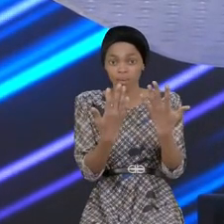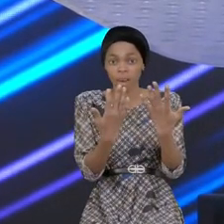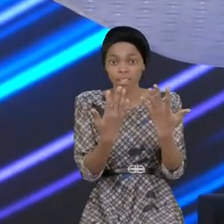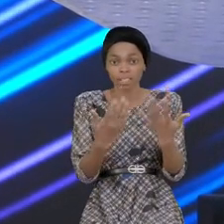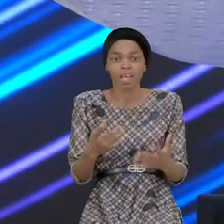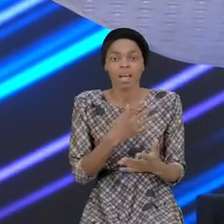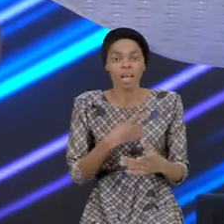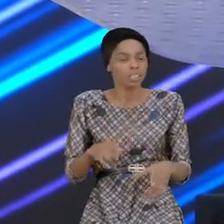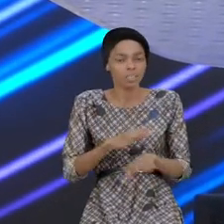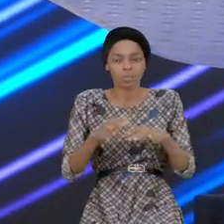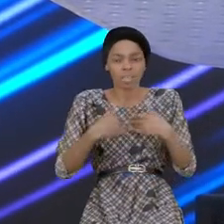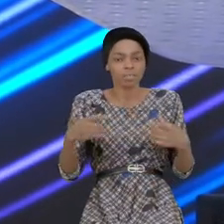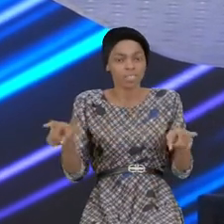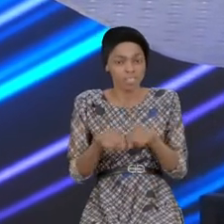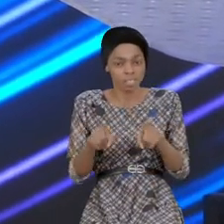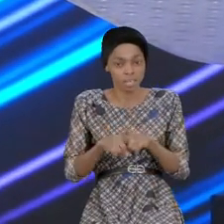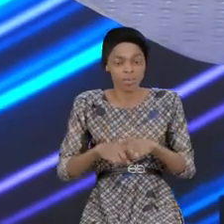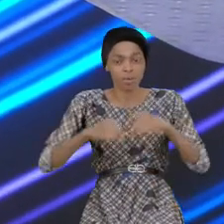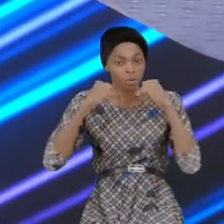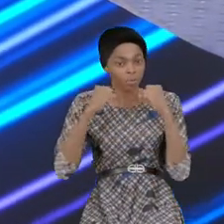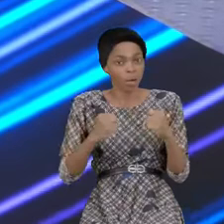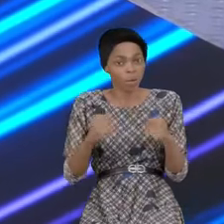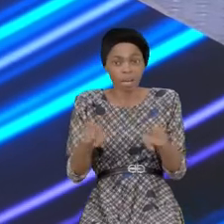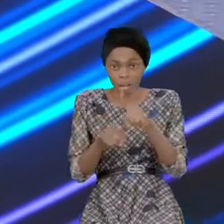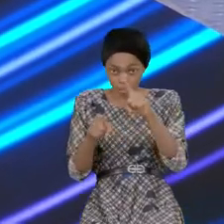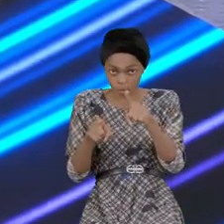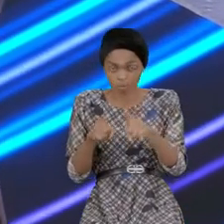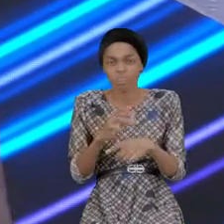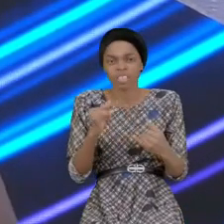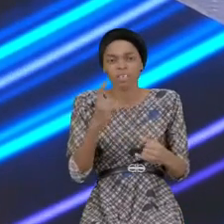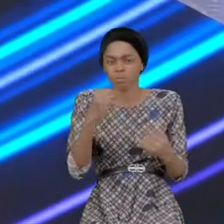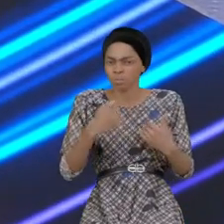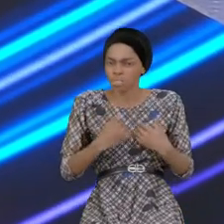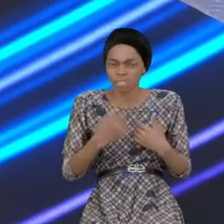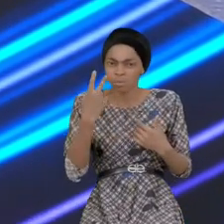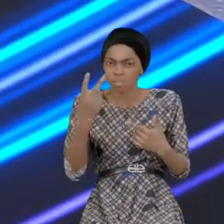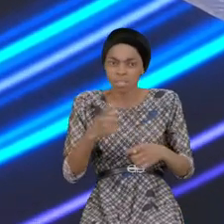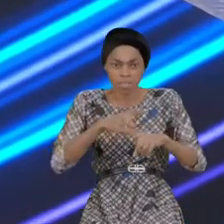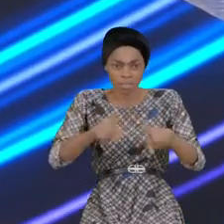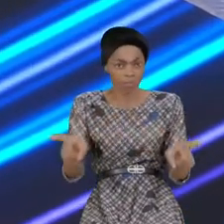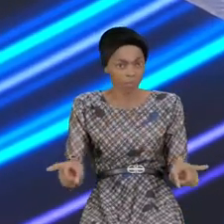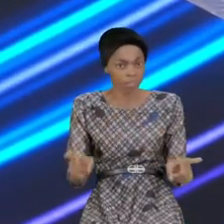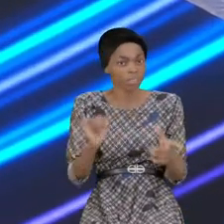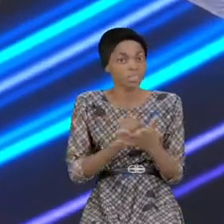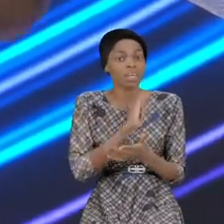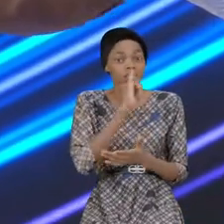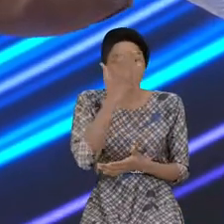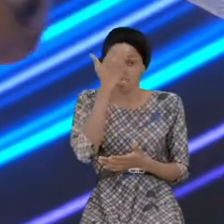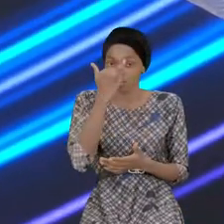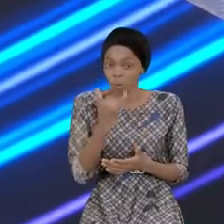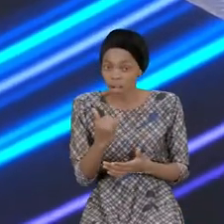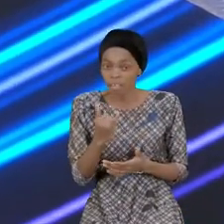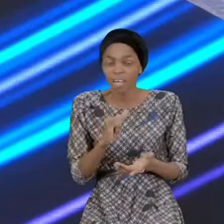power like you have. Therefore, you'll find differences. That is why, as